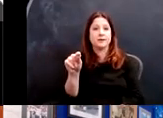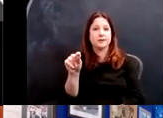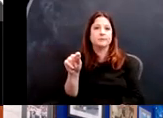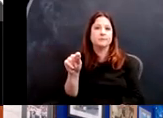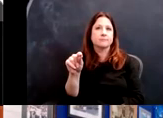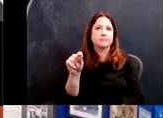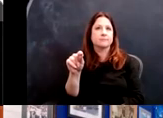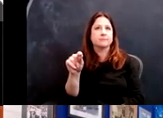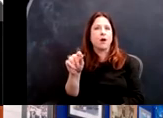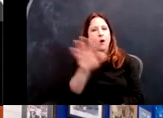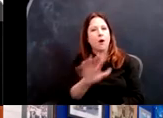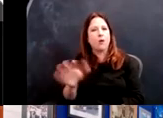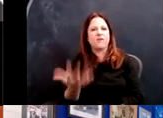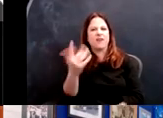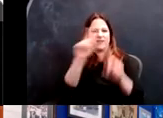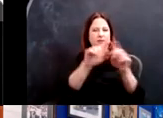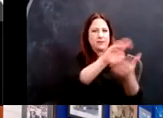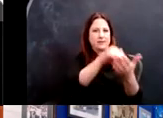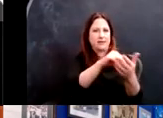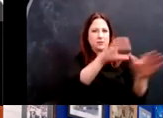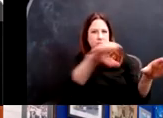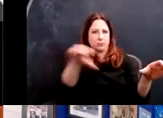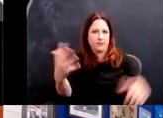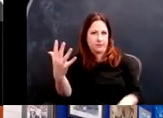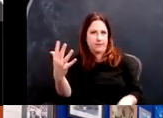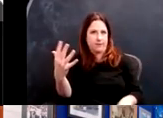our 5 centers, we had